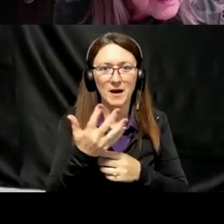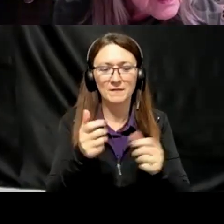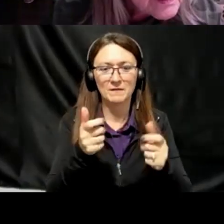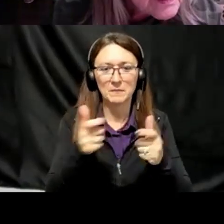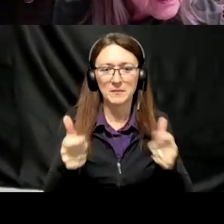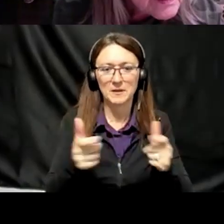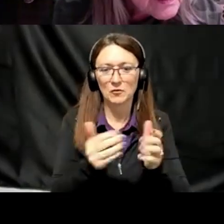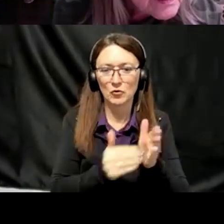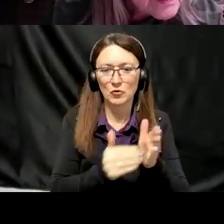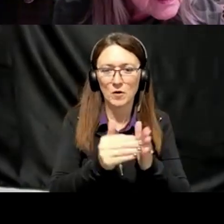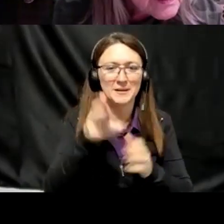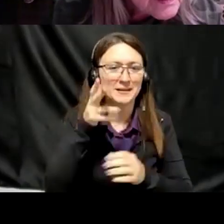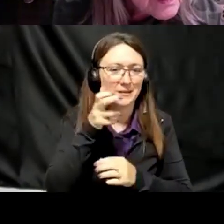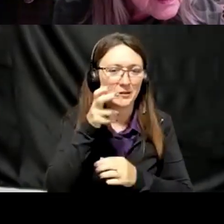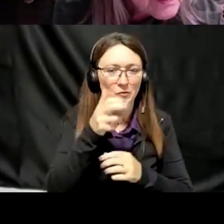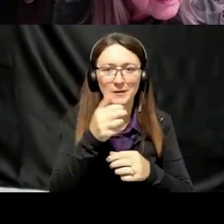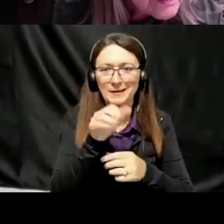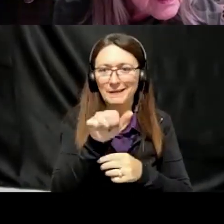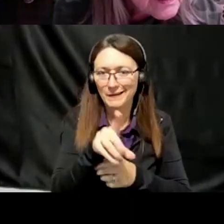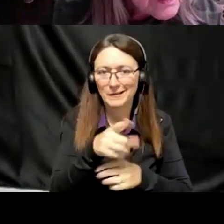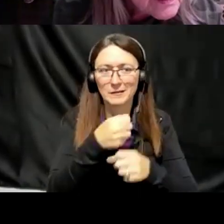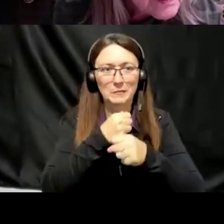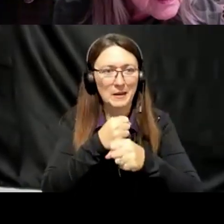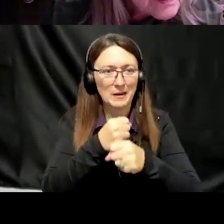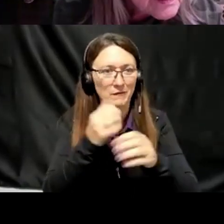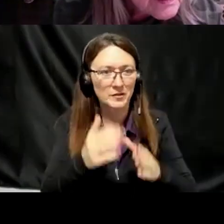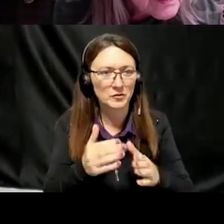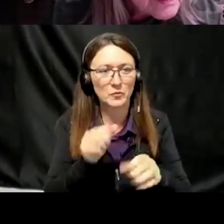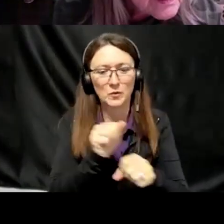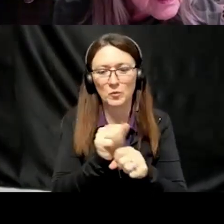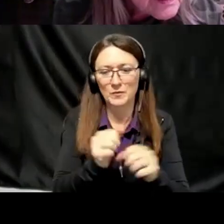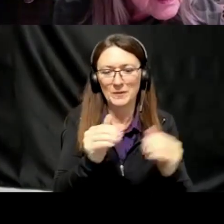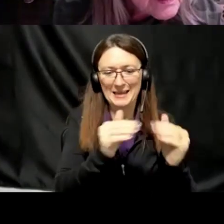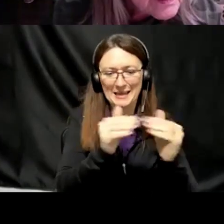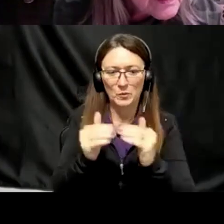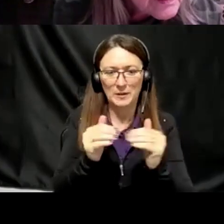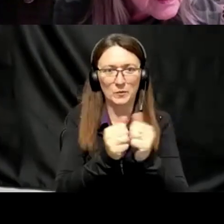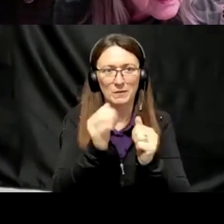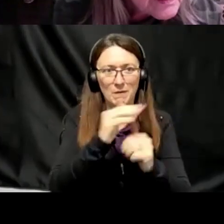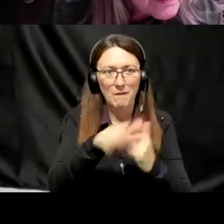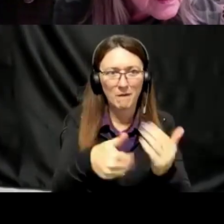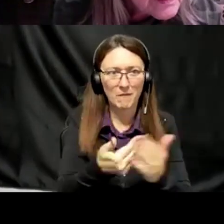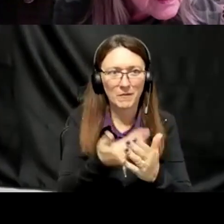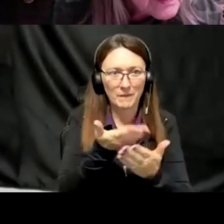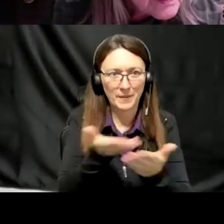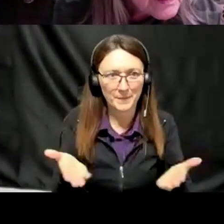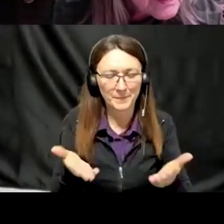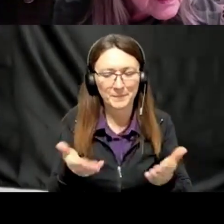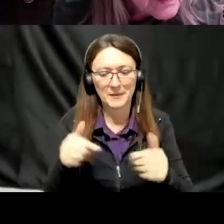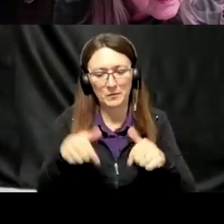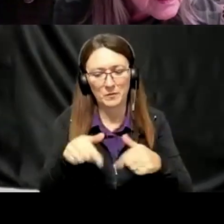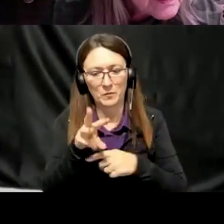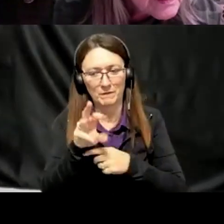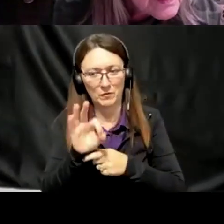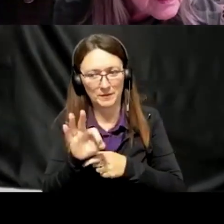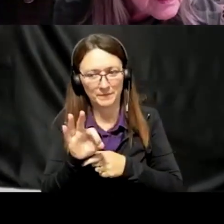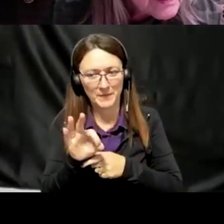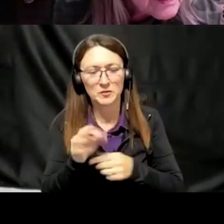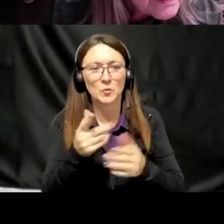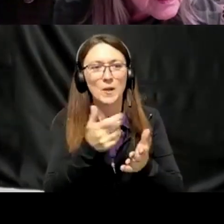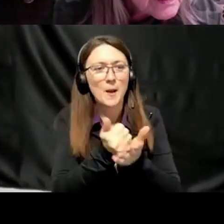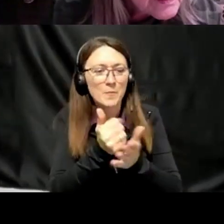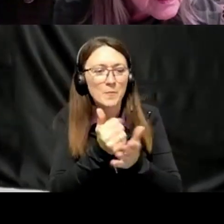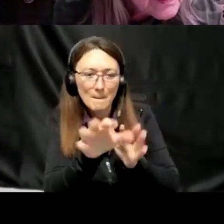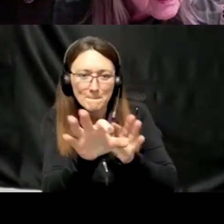common hearing aid manufacturers, and we work equally with all of them at Wavefront. So we sort of, help you